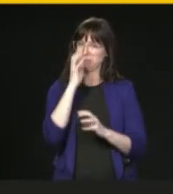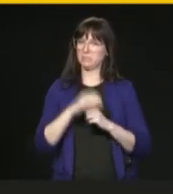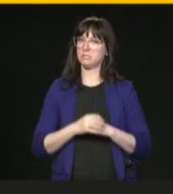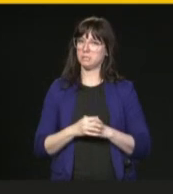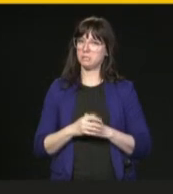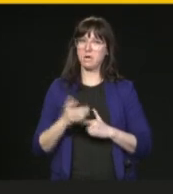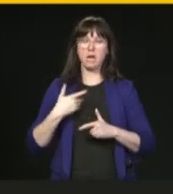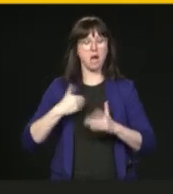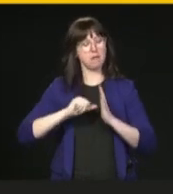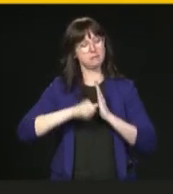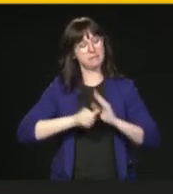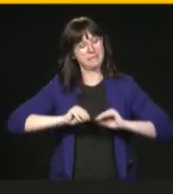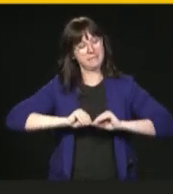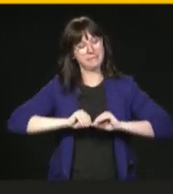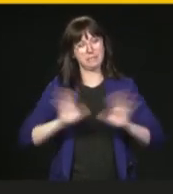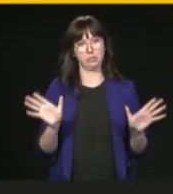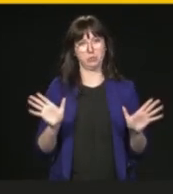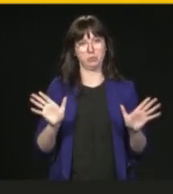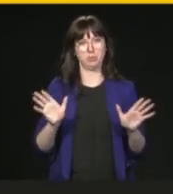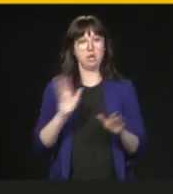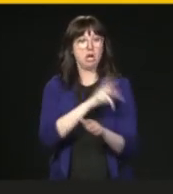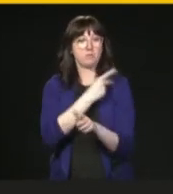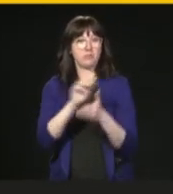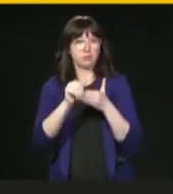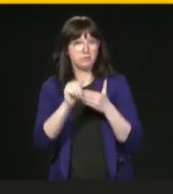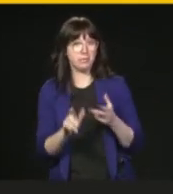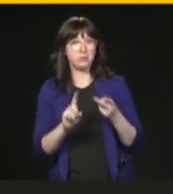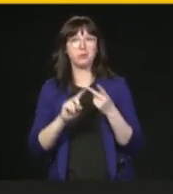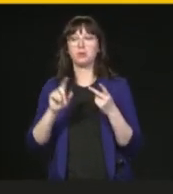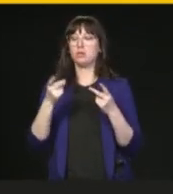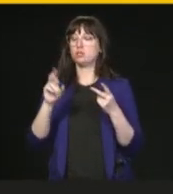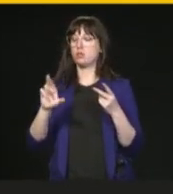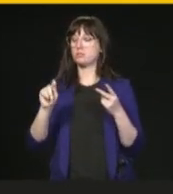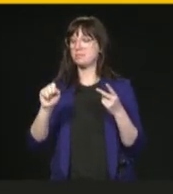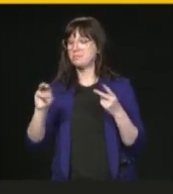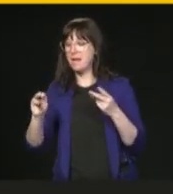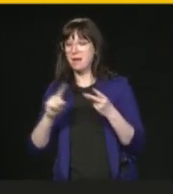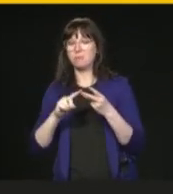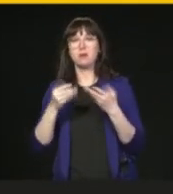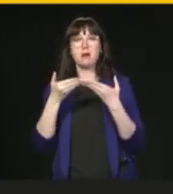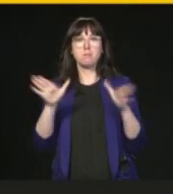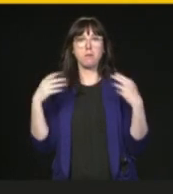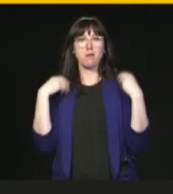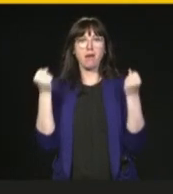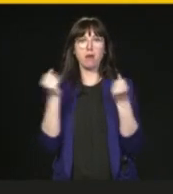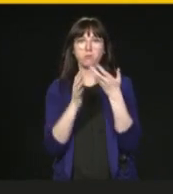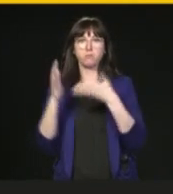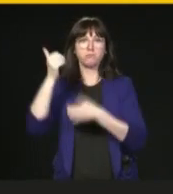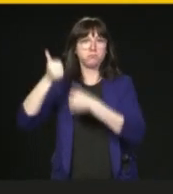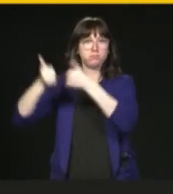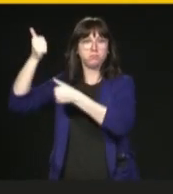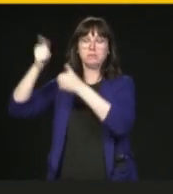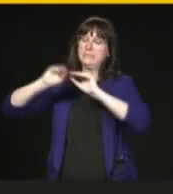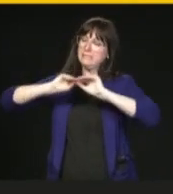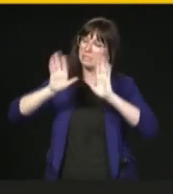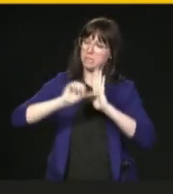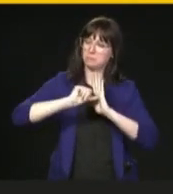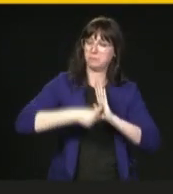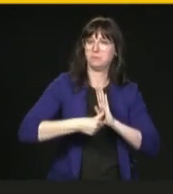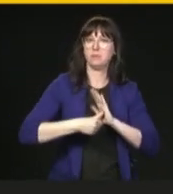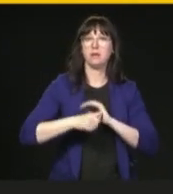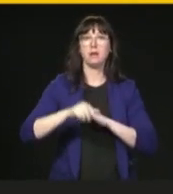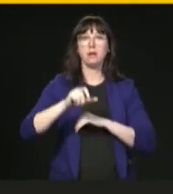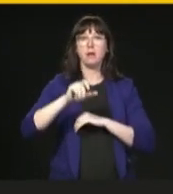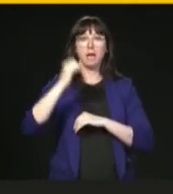been very clear on this. The premiers, Dr. Tam, and public health officials have all been very clear on this. If